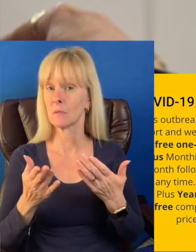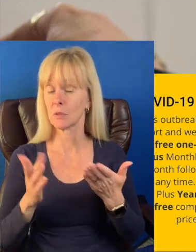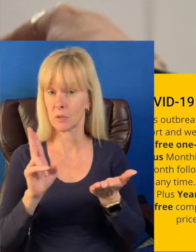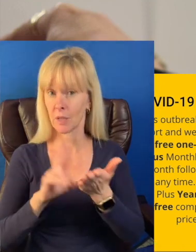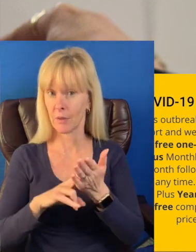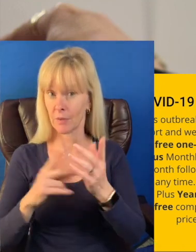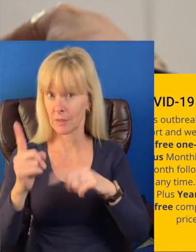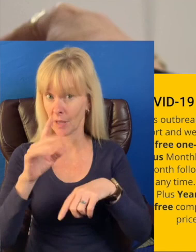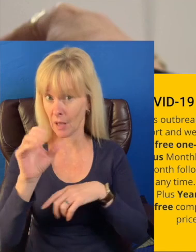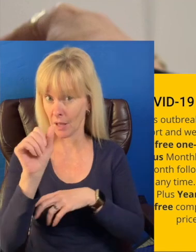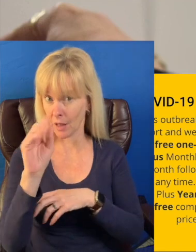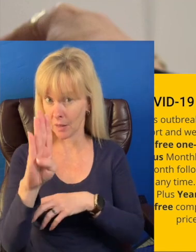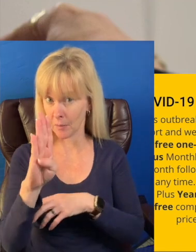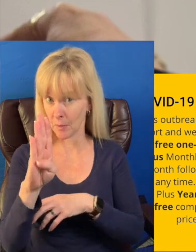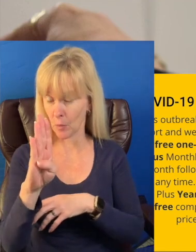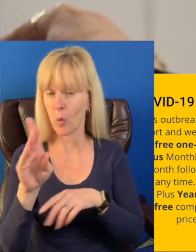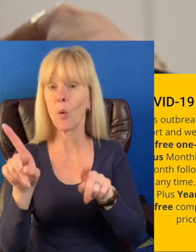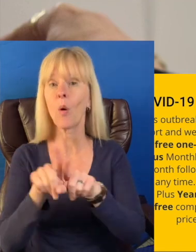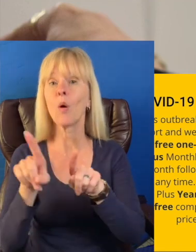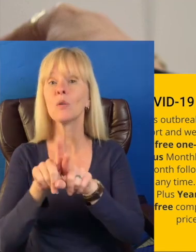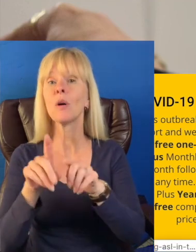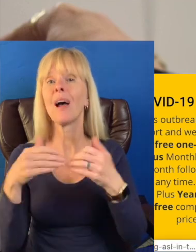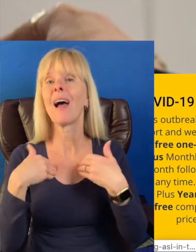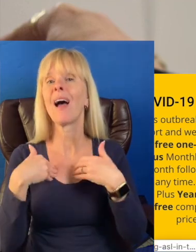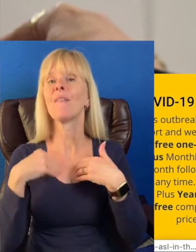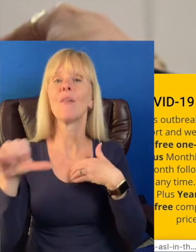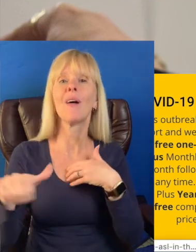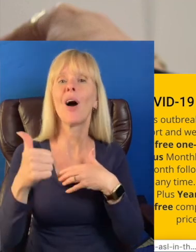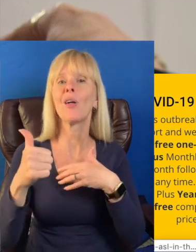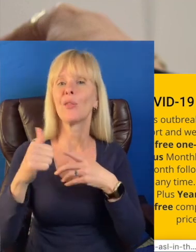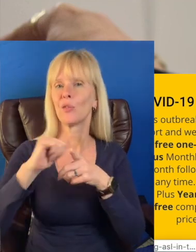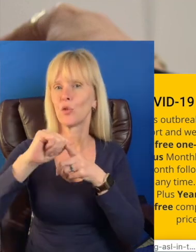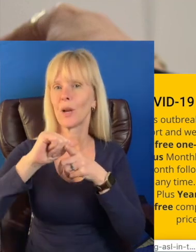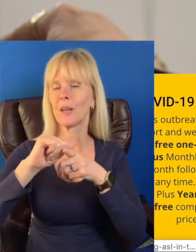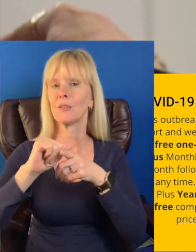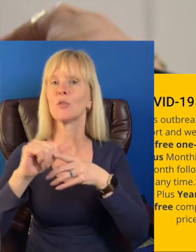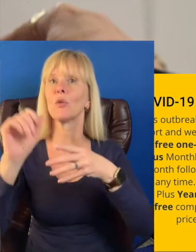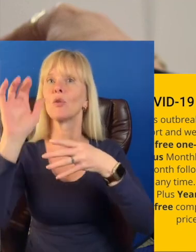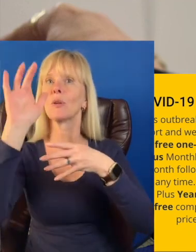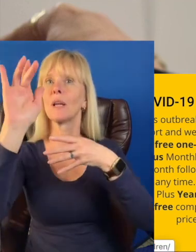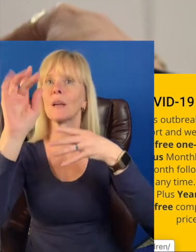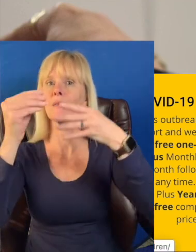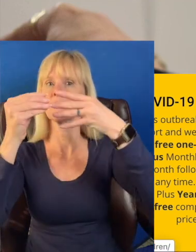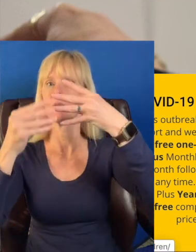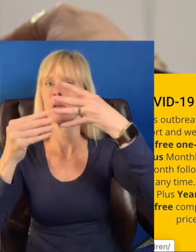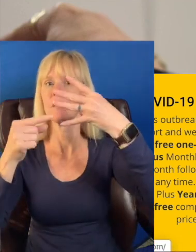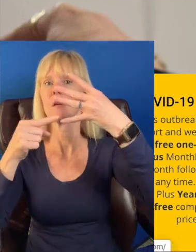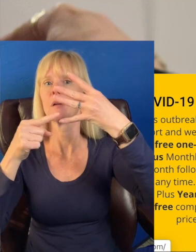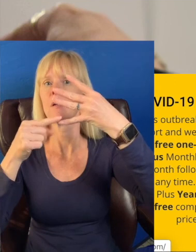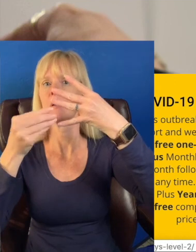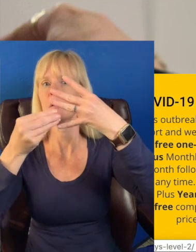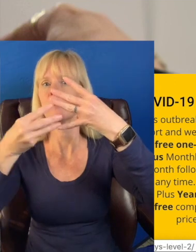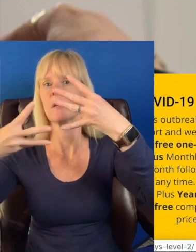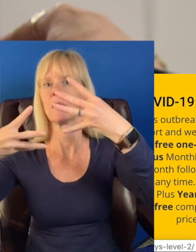for the Sign Club, we also have additional trainings right here under this.